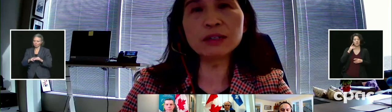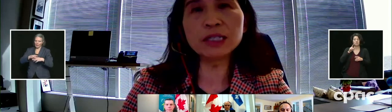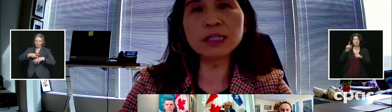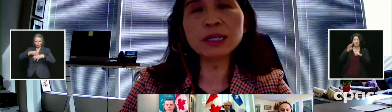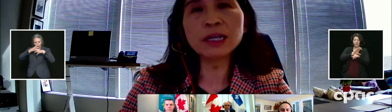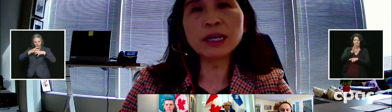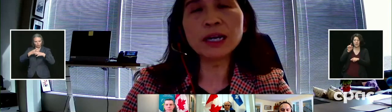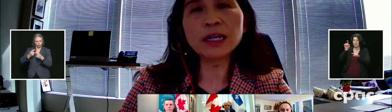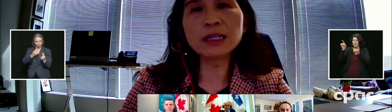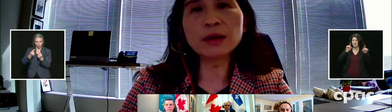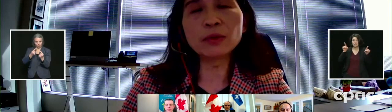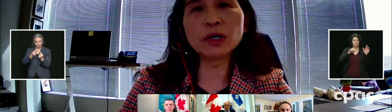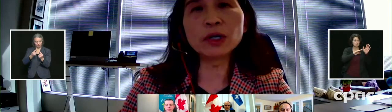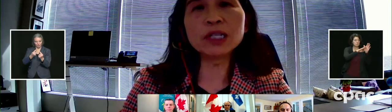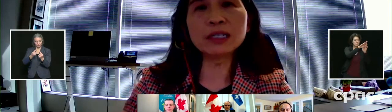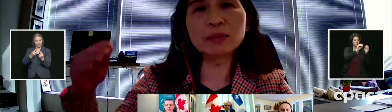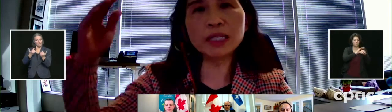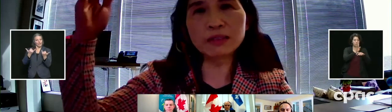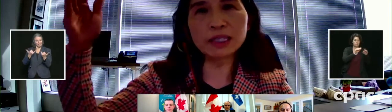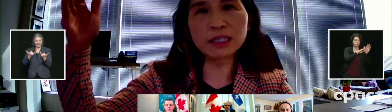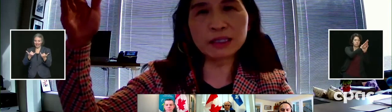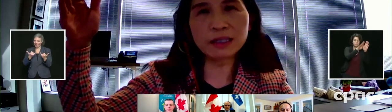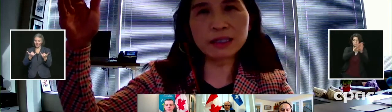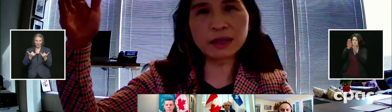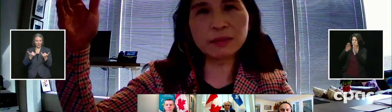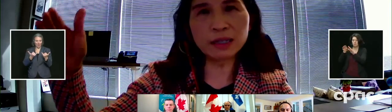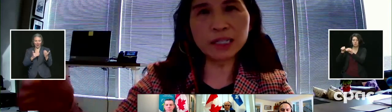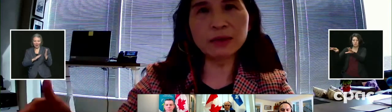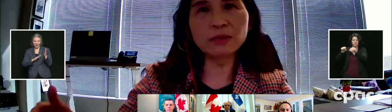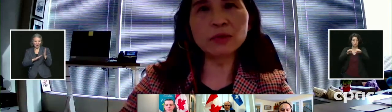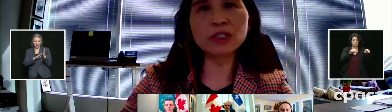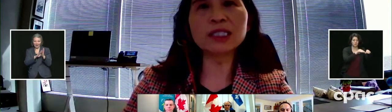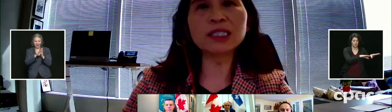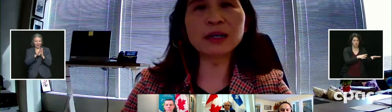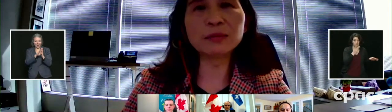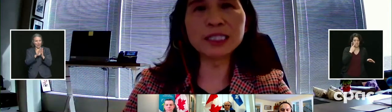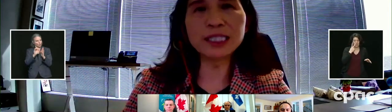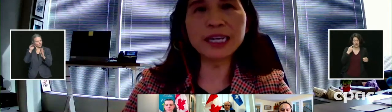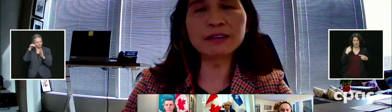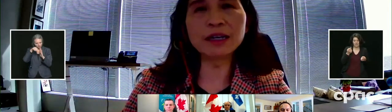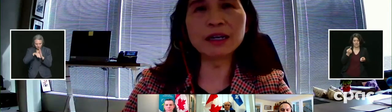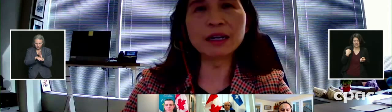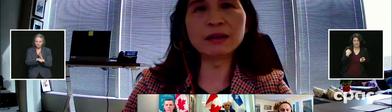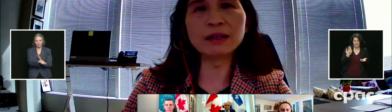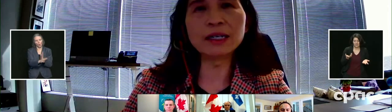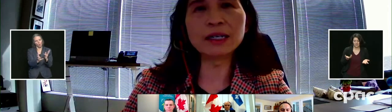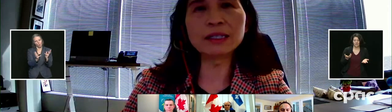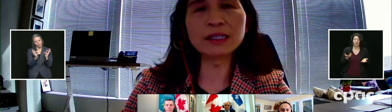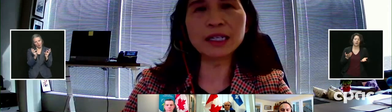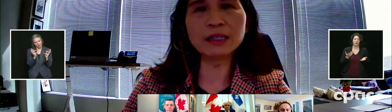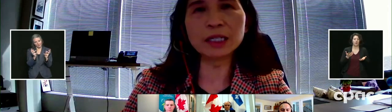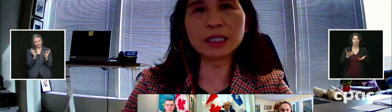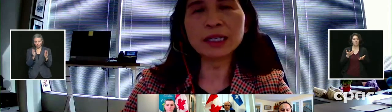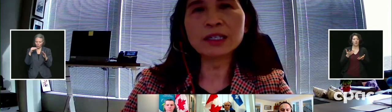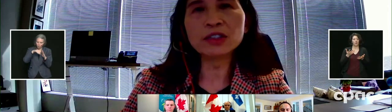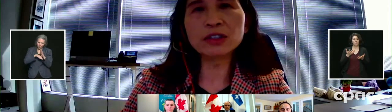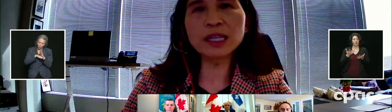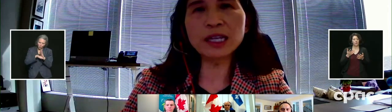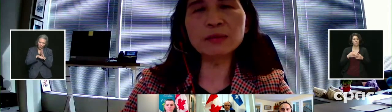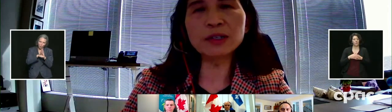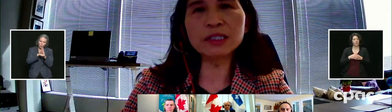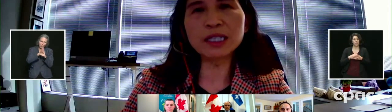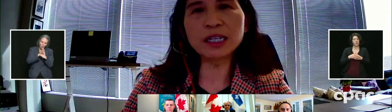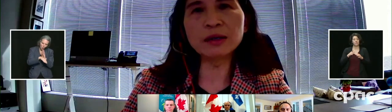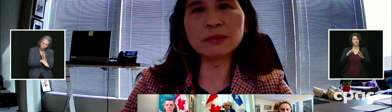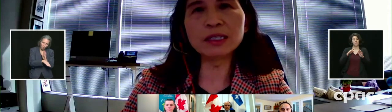period. And we want to see the peak of this epidemic, and we want to see it coming down sustainably. During that